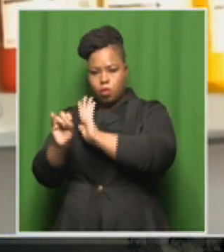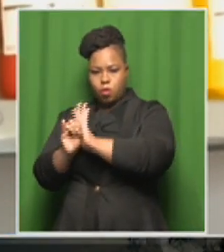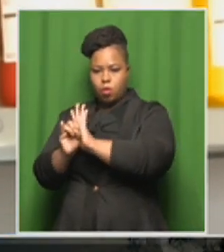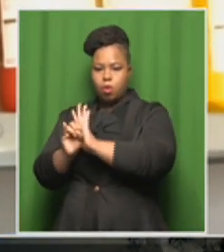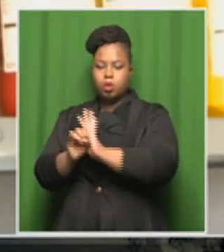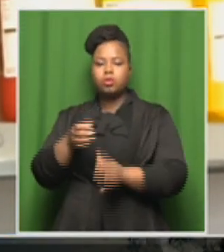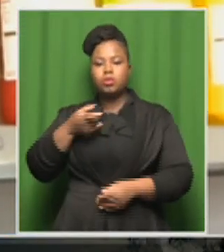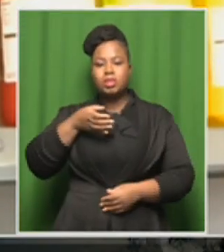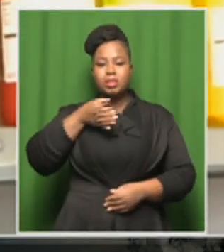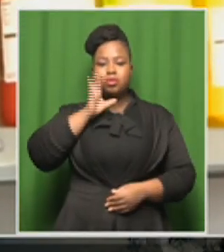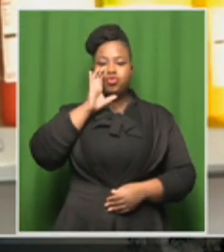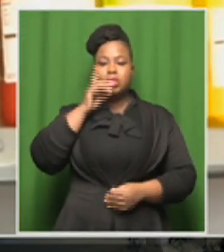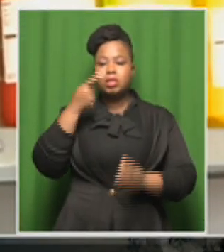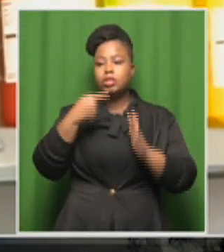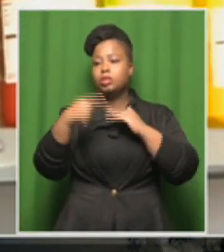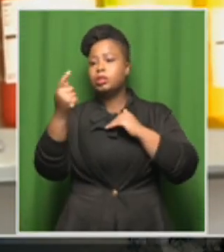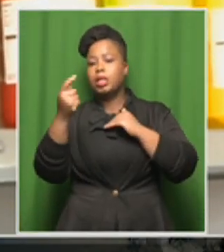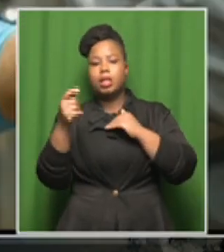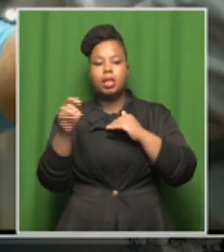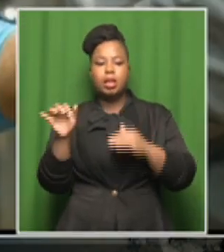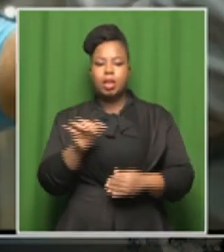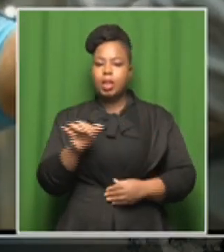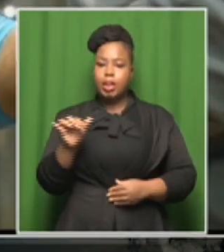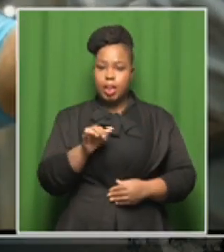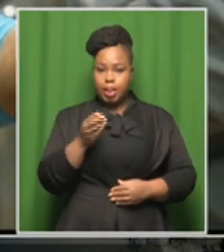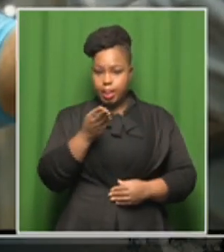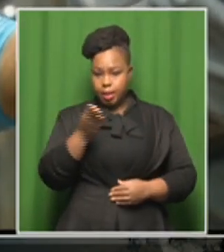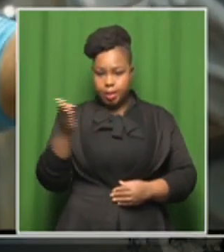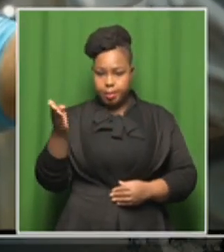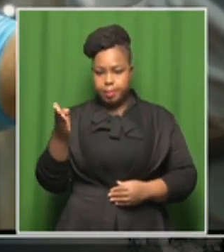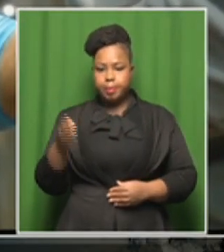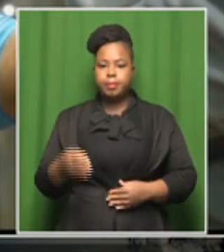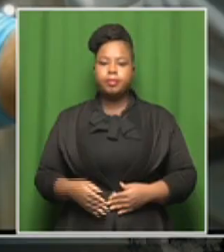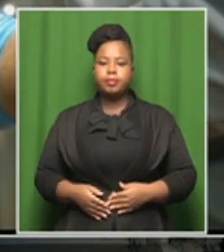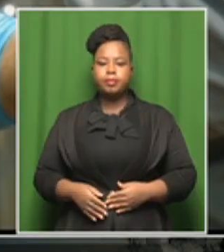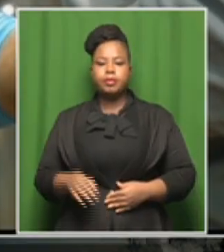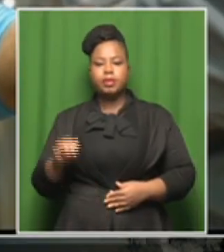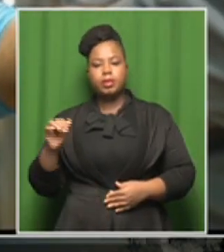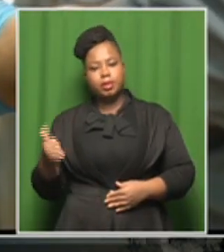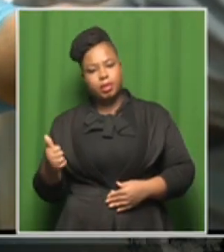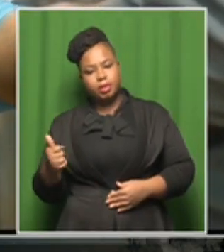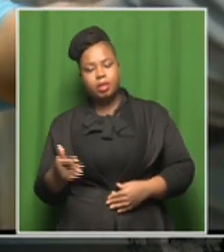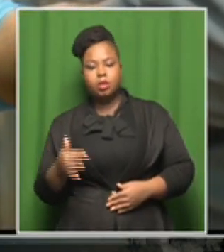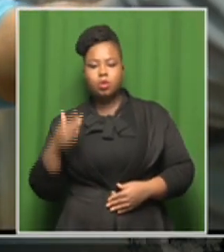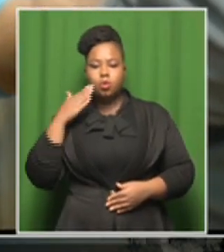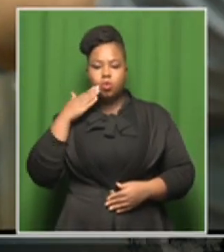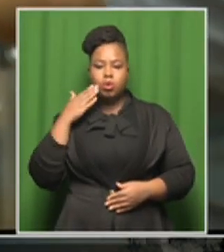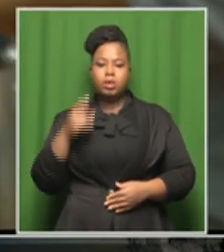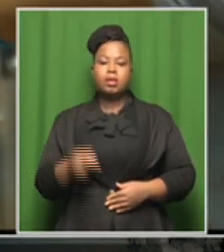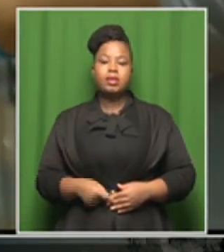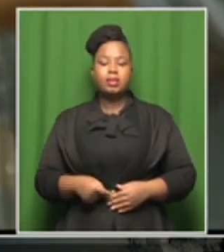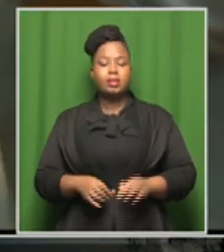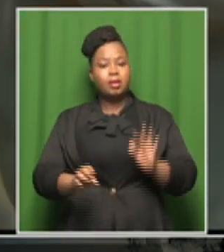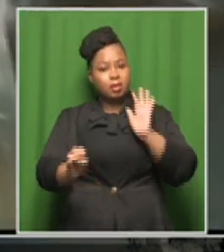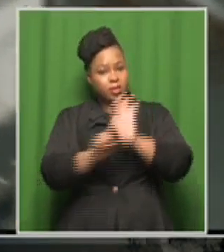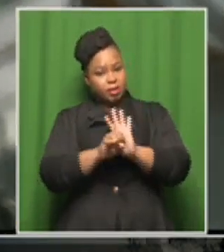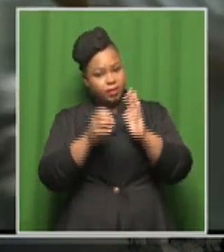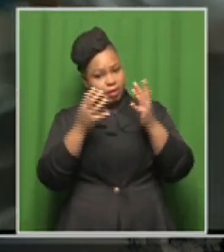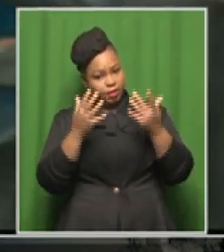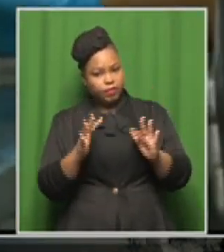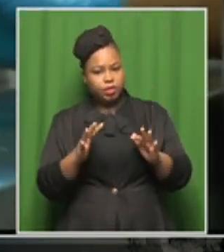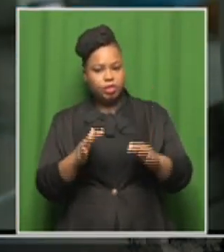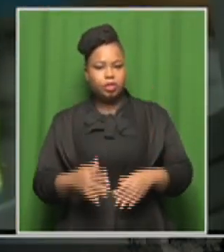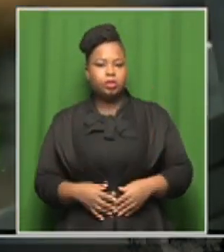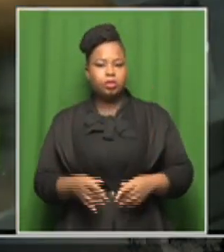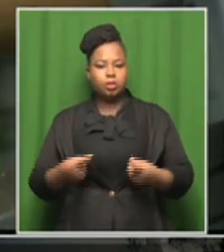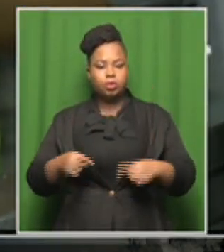were sold in these supermarkets. And then what we did is, after identifying the ones that are sold in supermarkets, we specifically